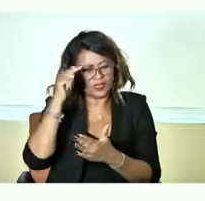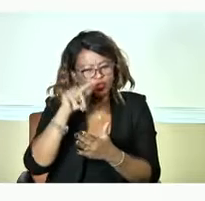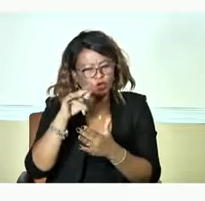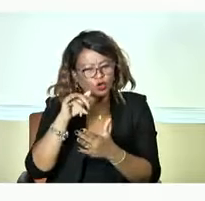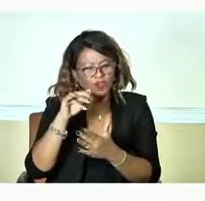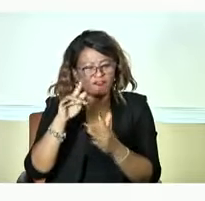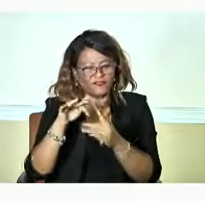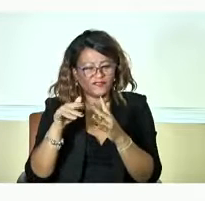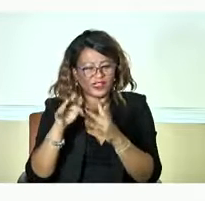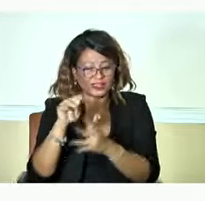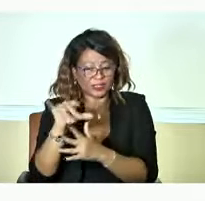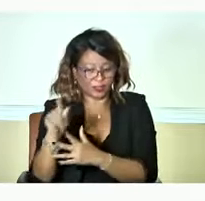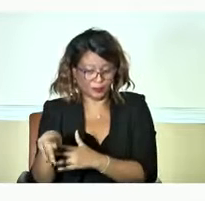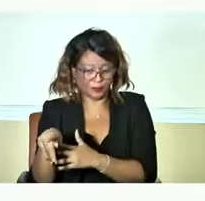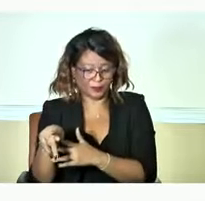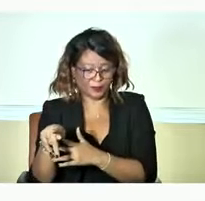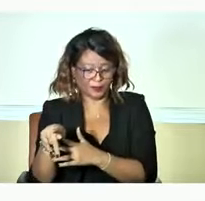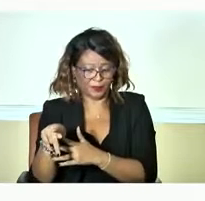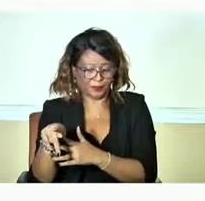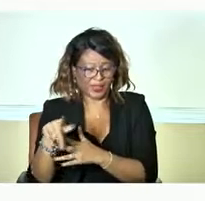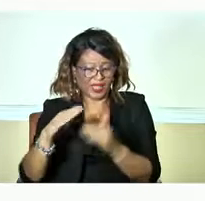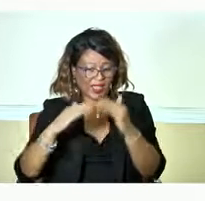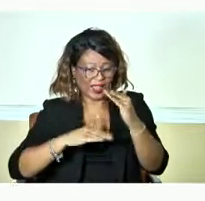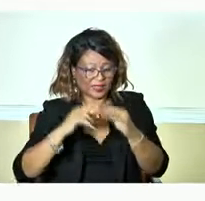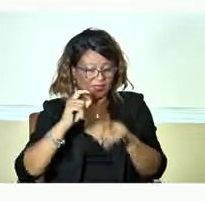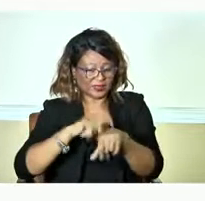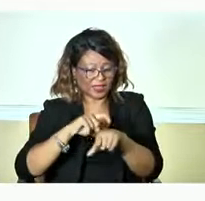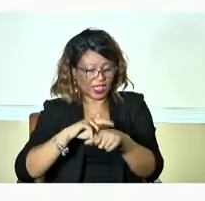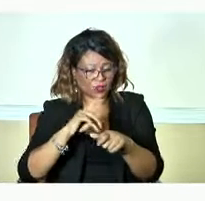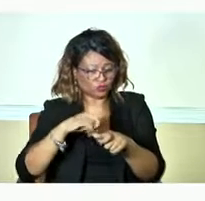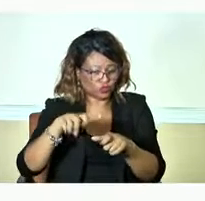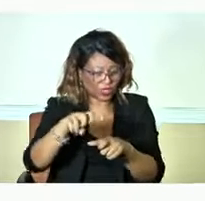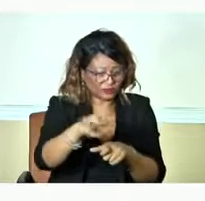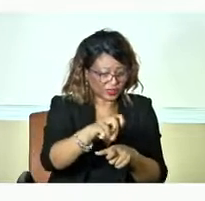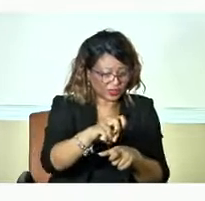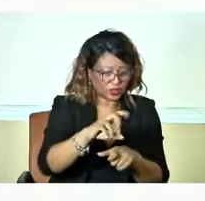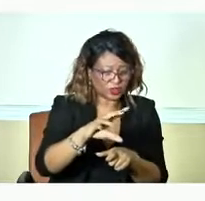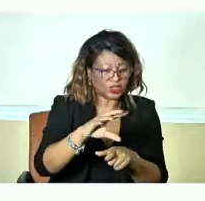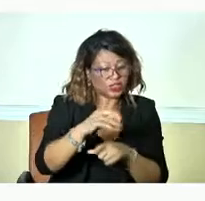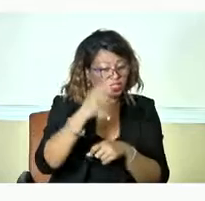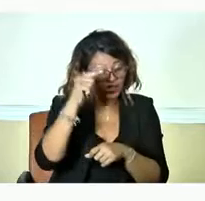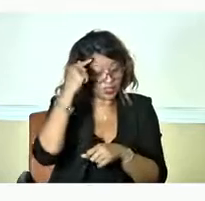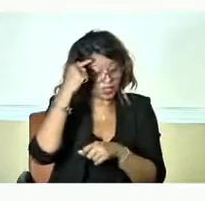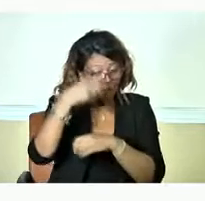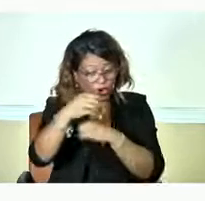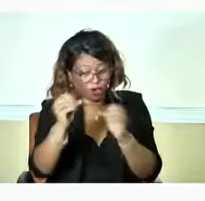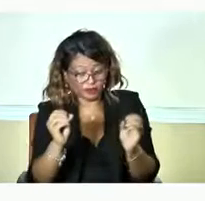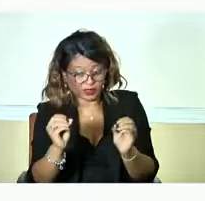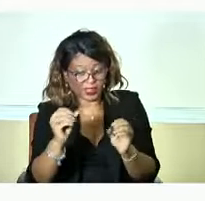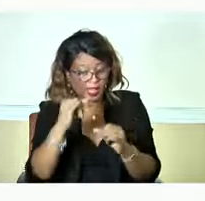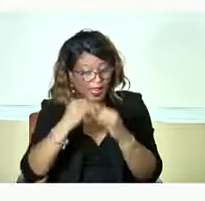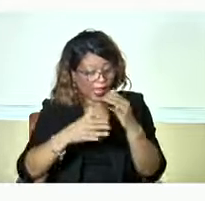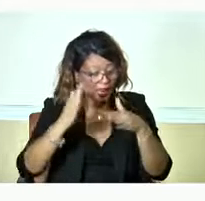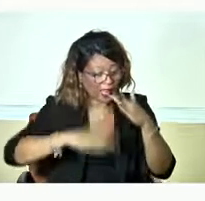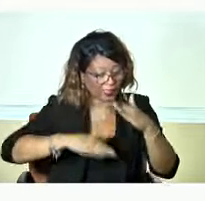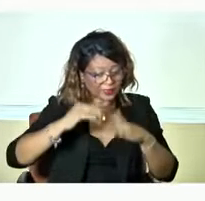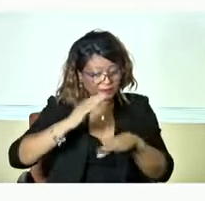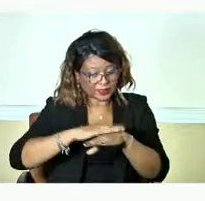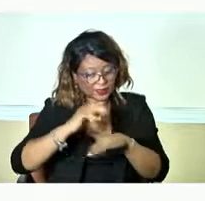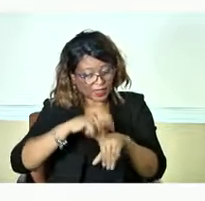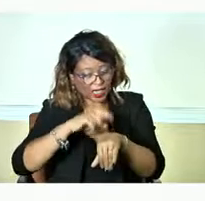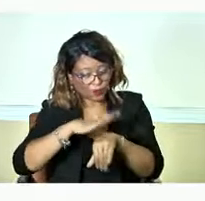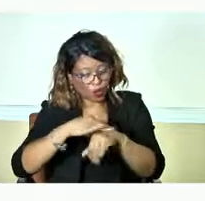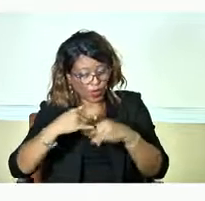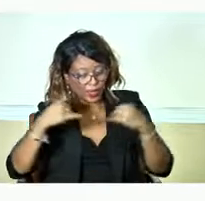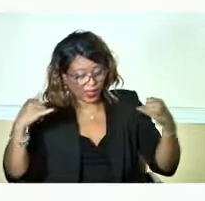fingertips. This means less time traveling to government offices, less time online. This means